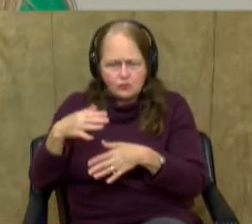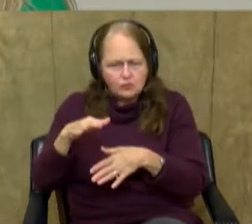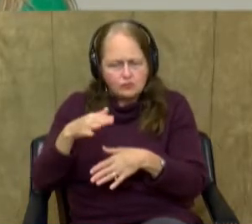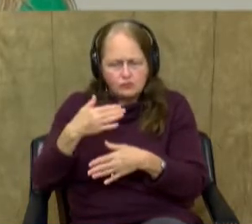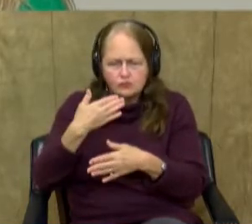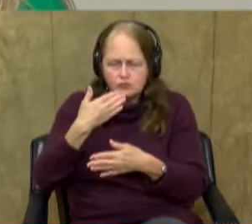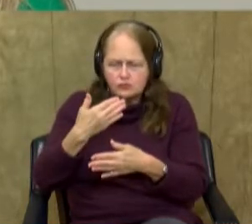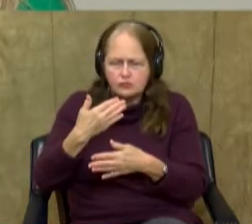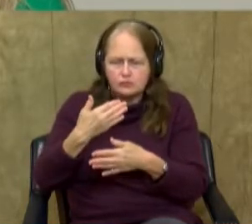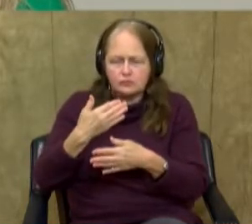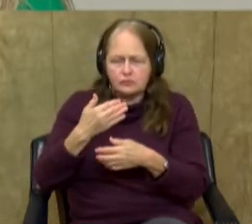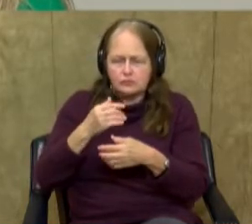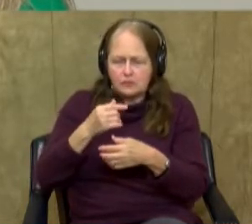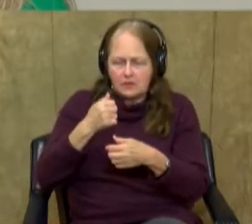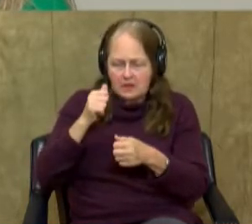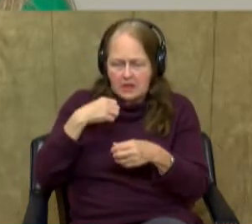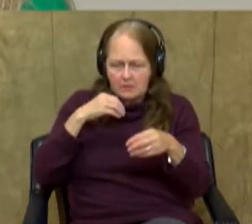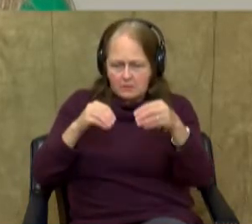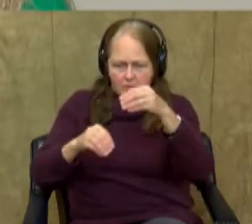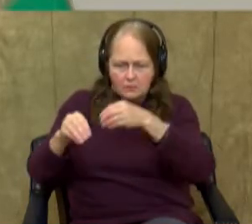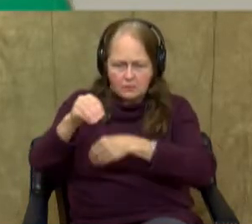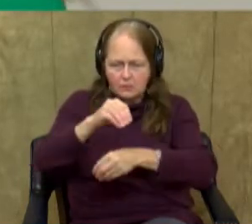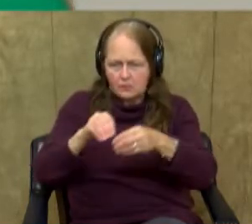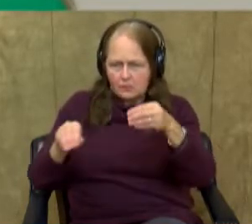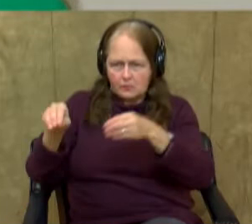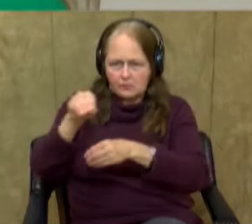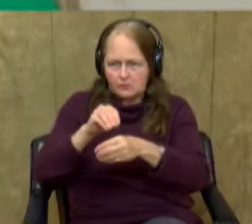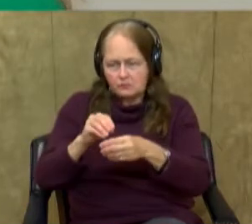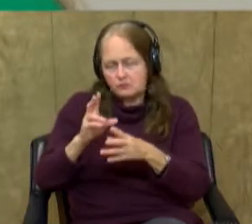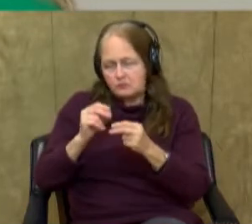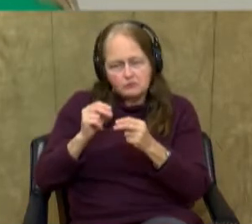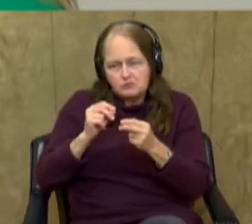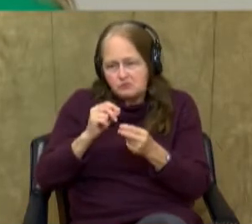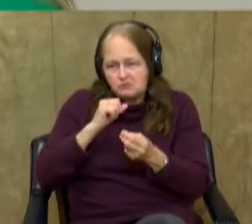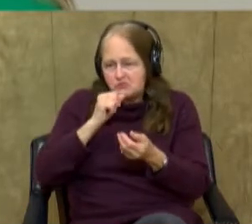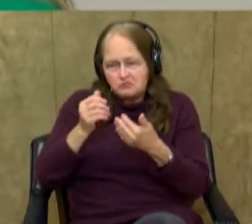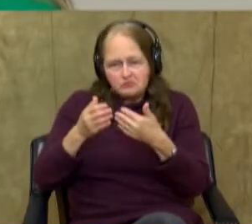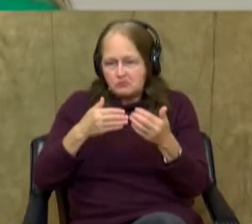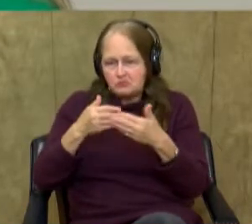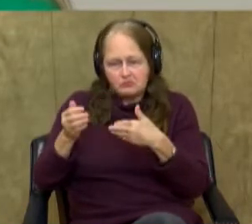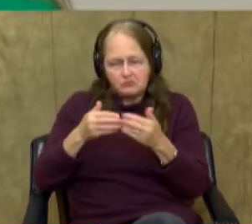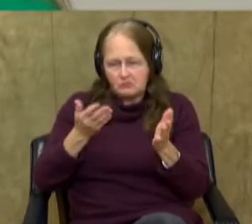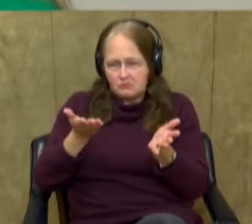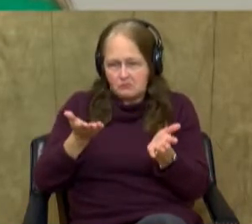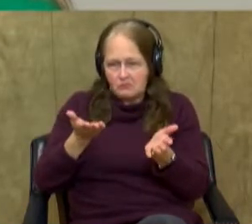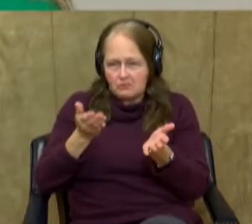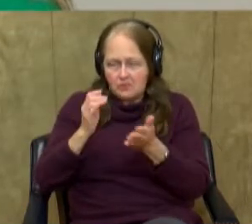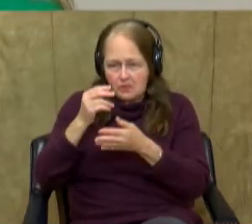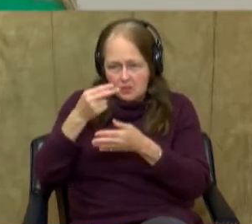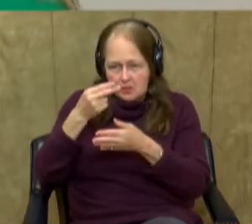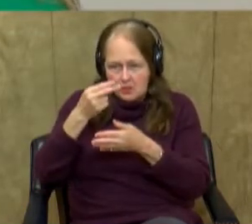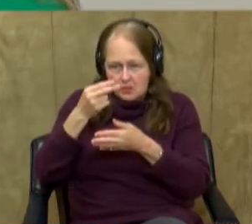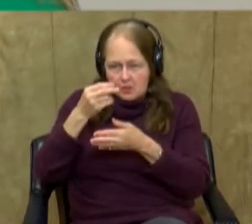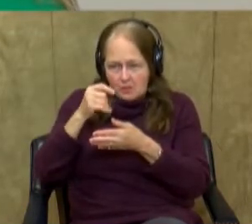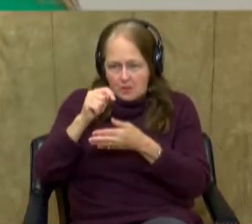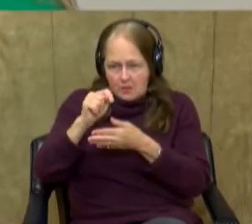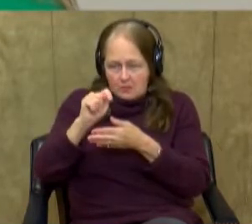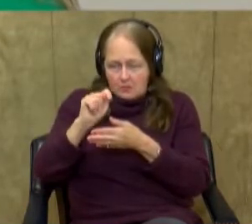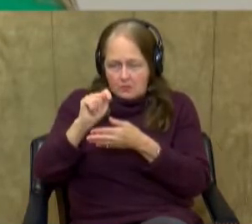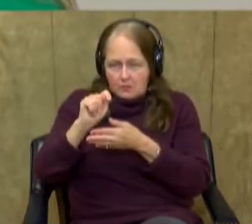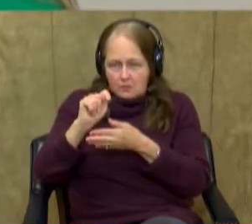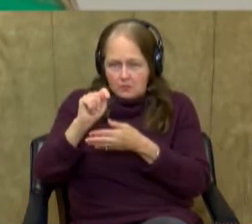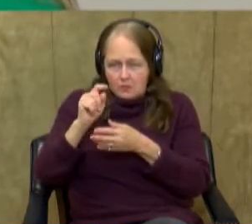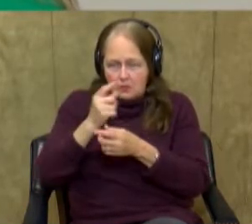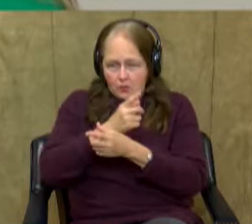"Would you mind if I rearranged you?" "Not at all," answered the pebbles. Hermit Crab picked them up